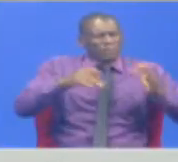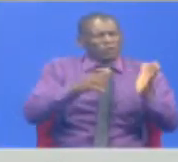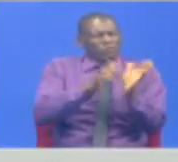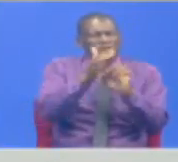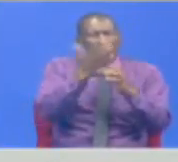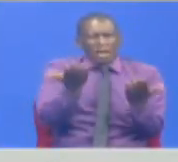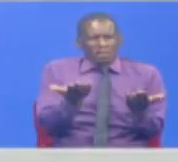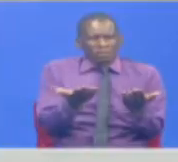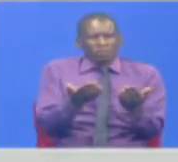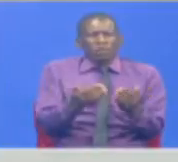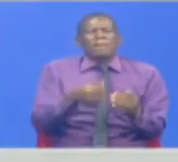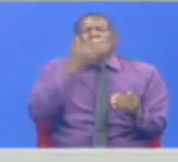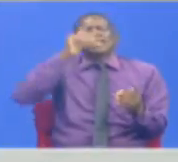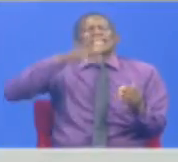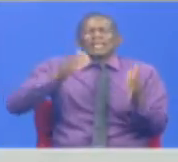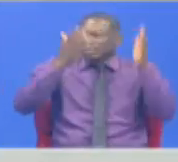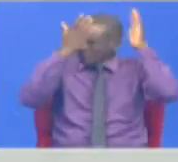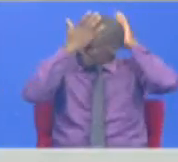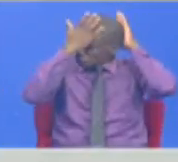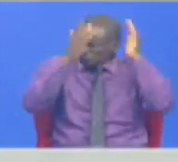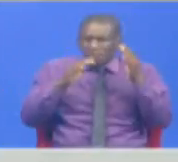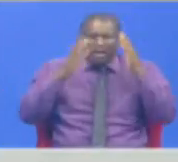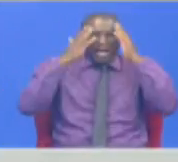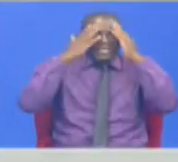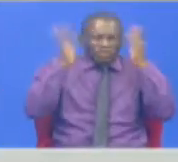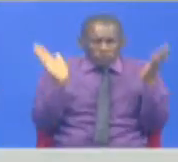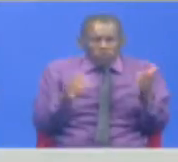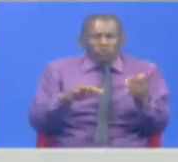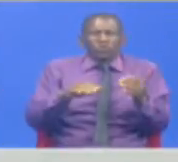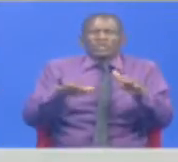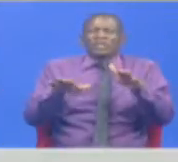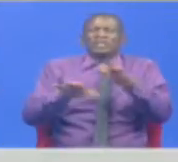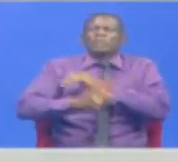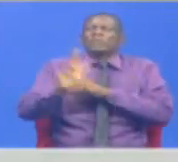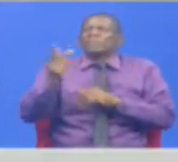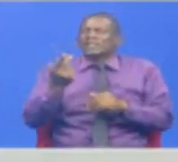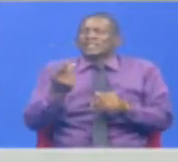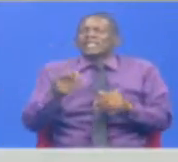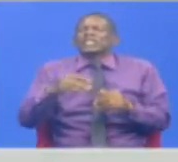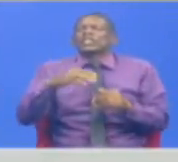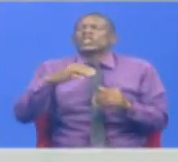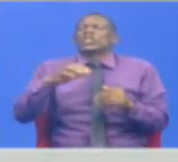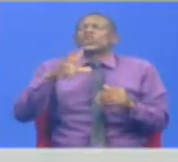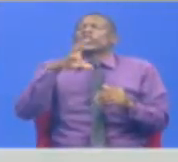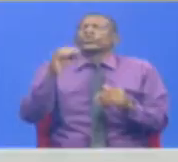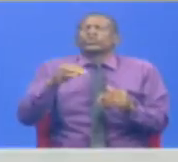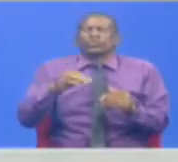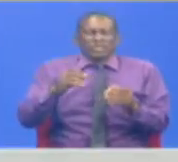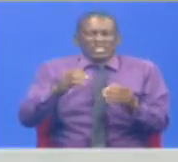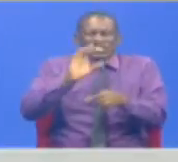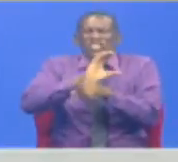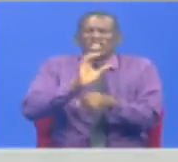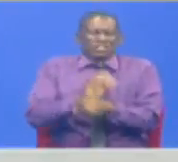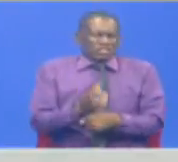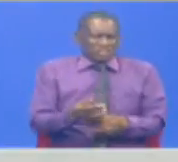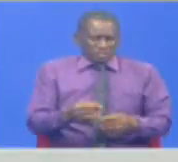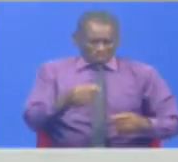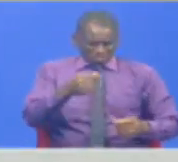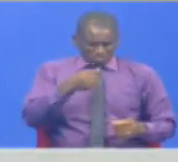anashinda bishop sijui anaenda kanisani sijui namna gani so